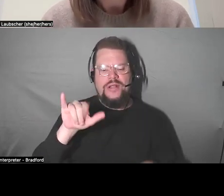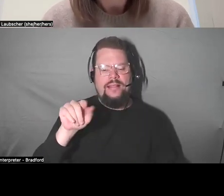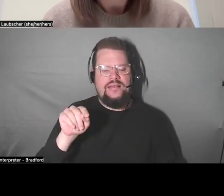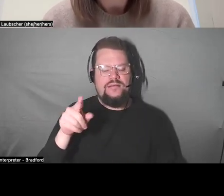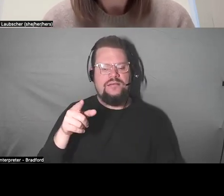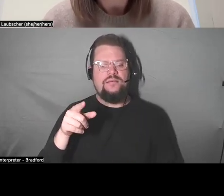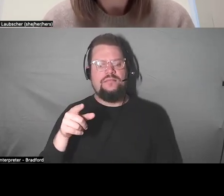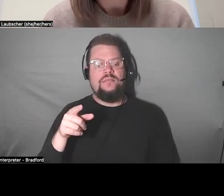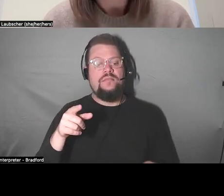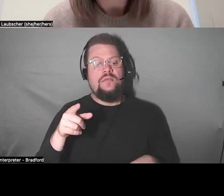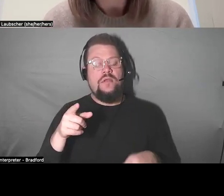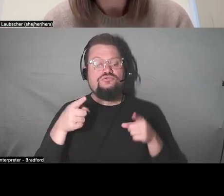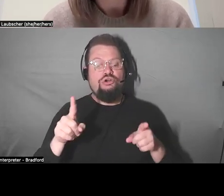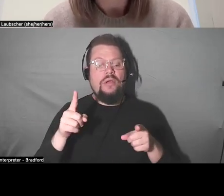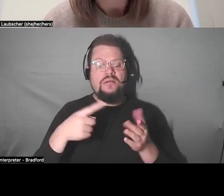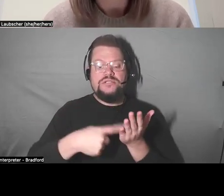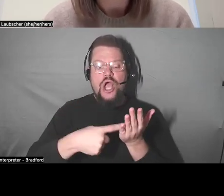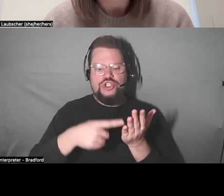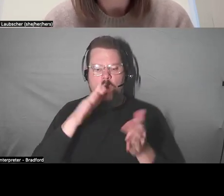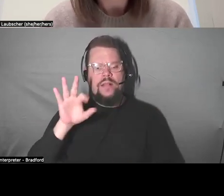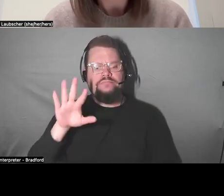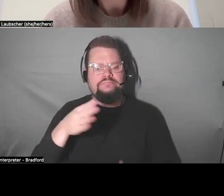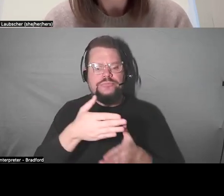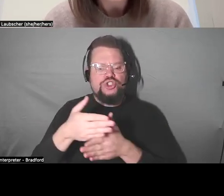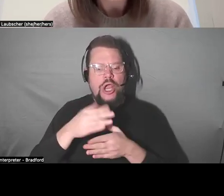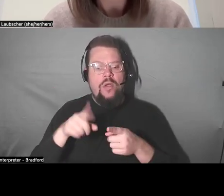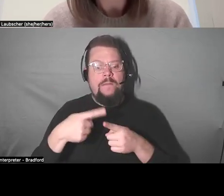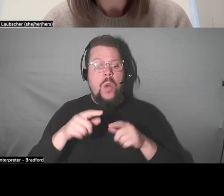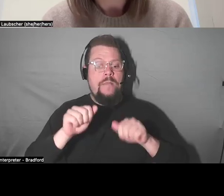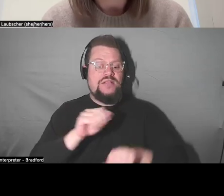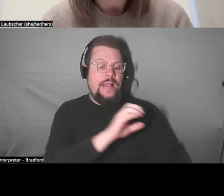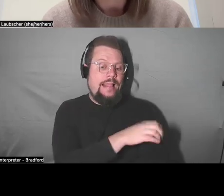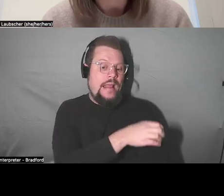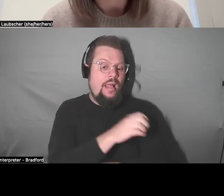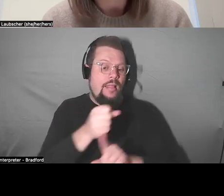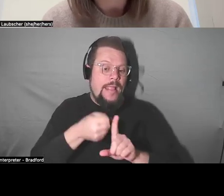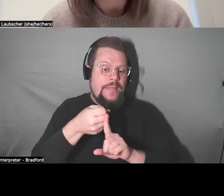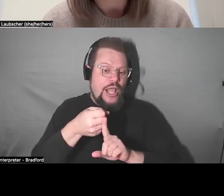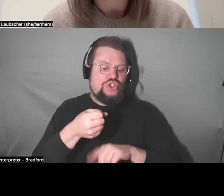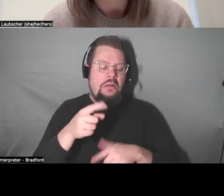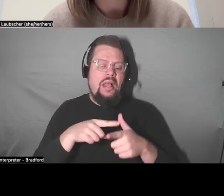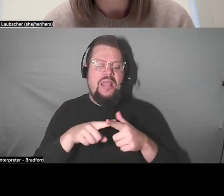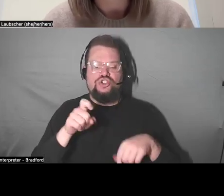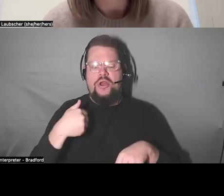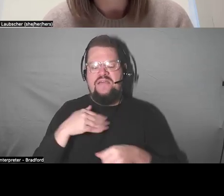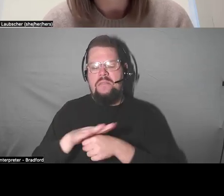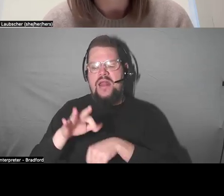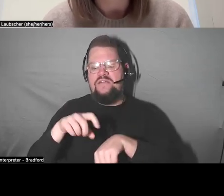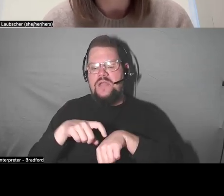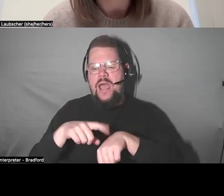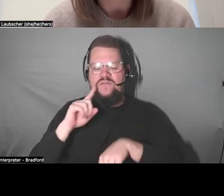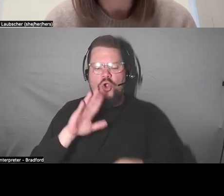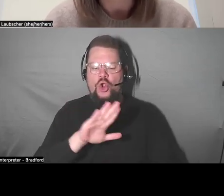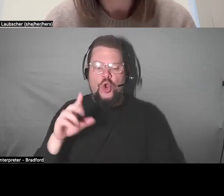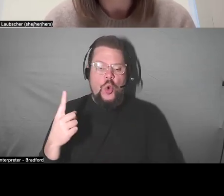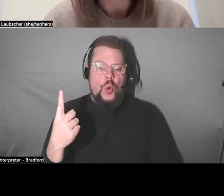Throughout that discussion, I'll share some thoughts about possible clinical implications, and then we should have plenty of time for questions and discussion at the